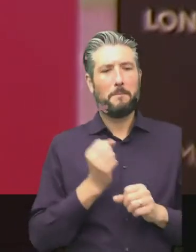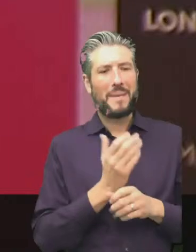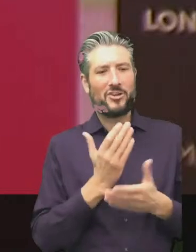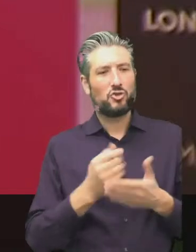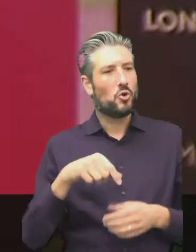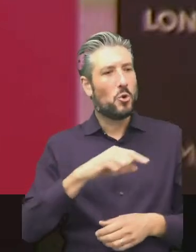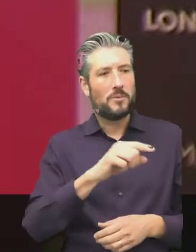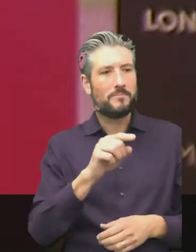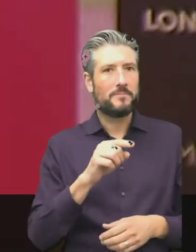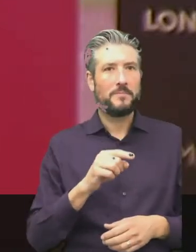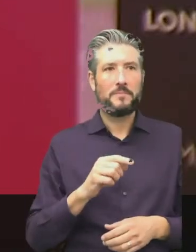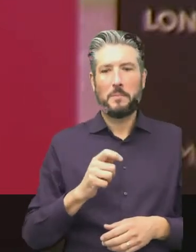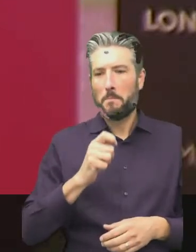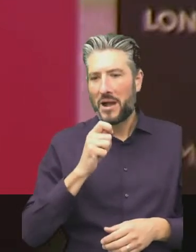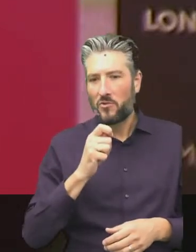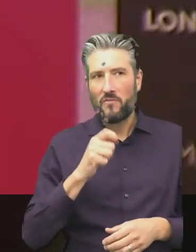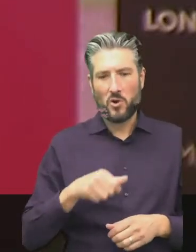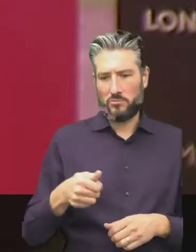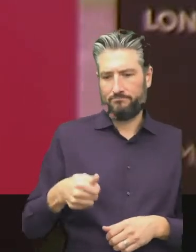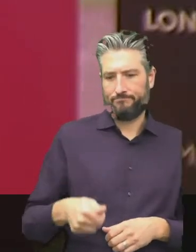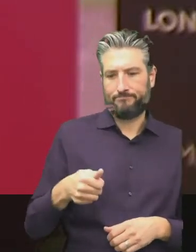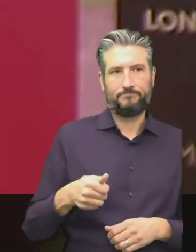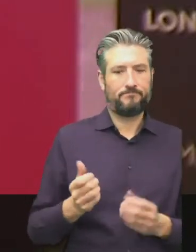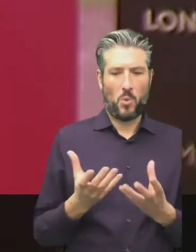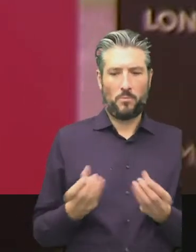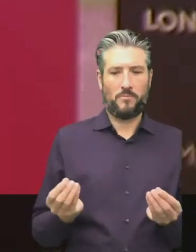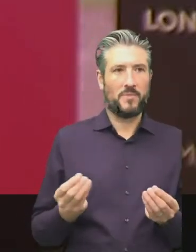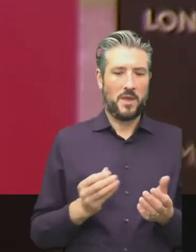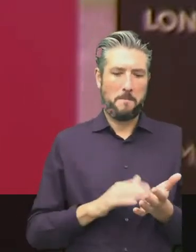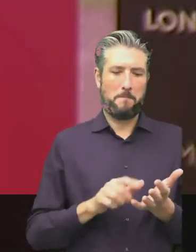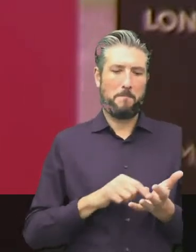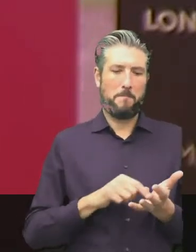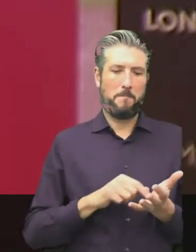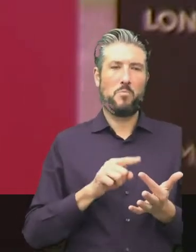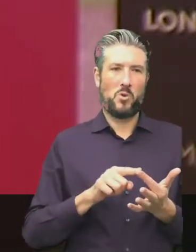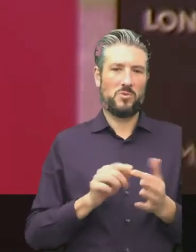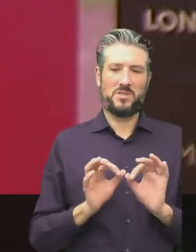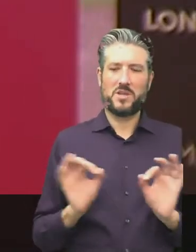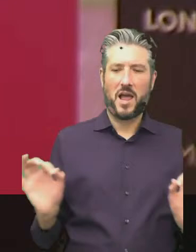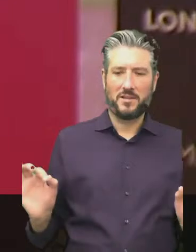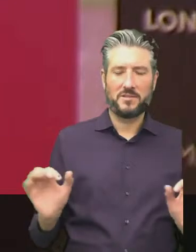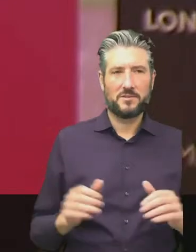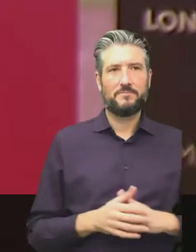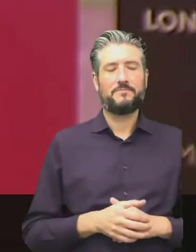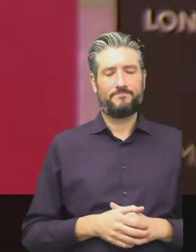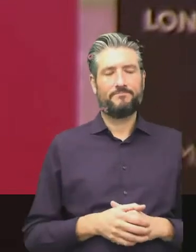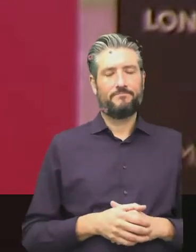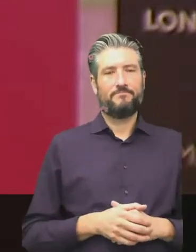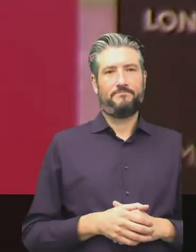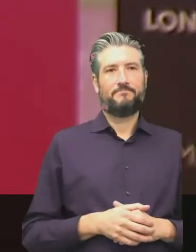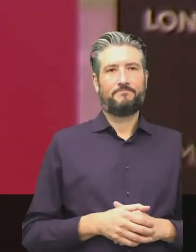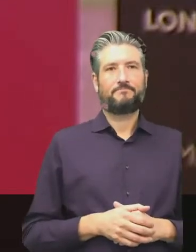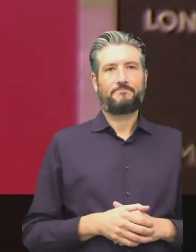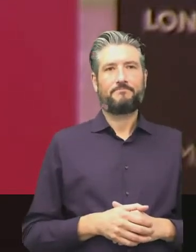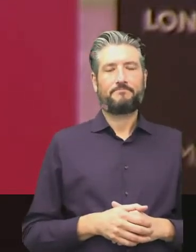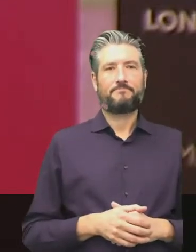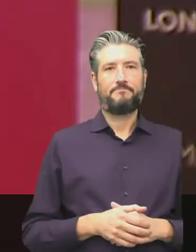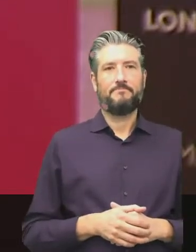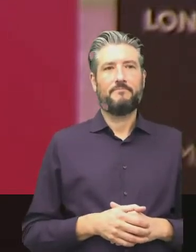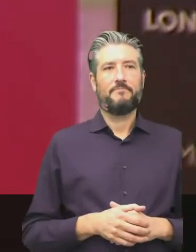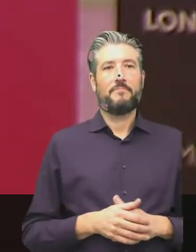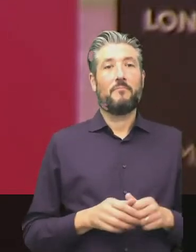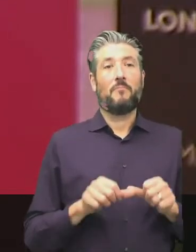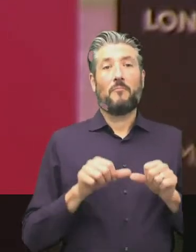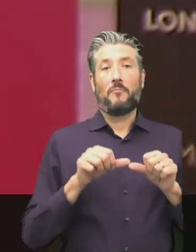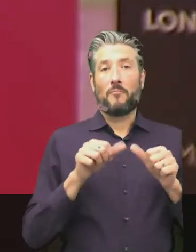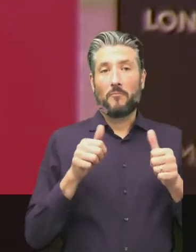your microphones are on silent mode unless and until you come to speak. So I'd like